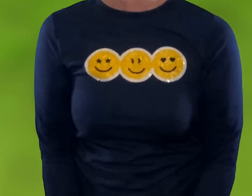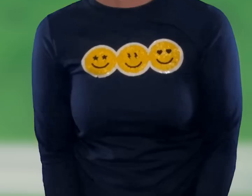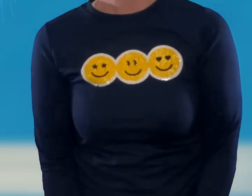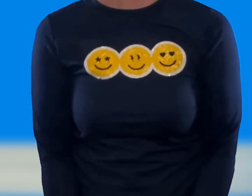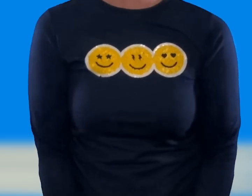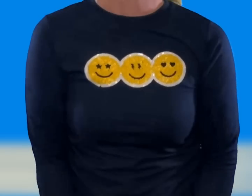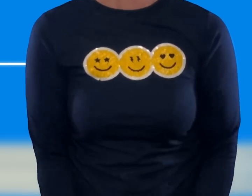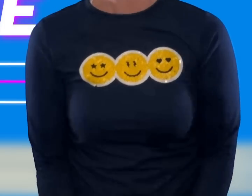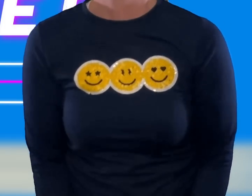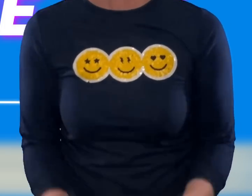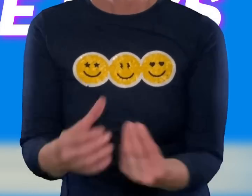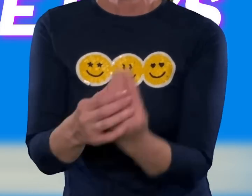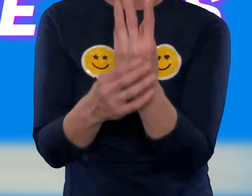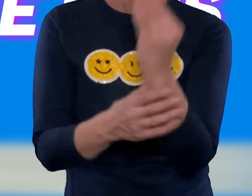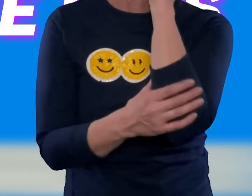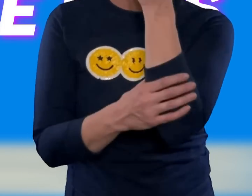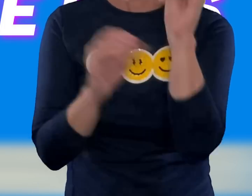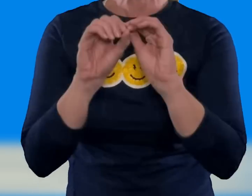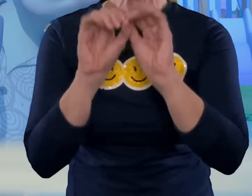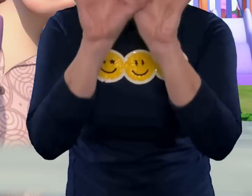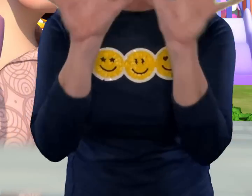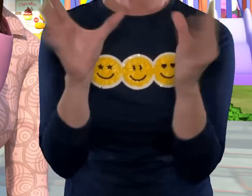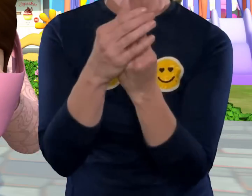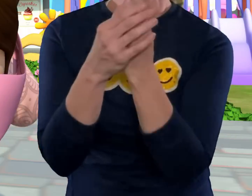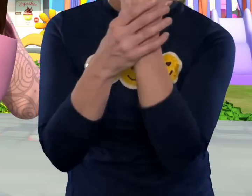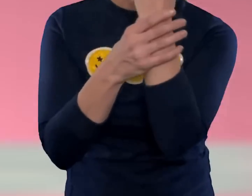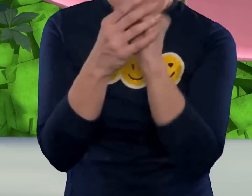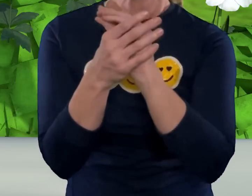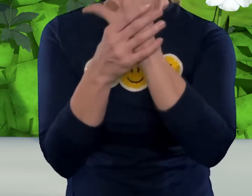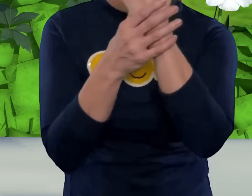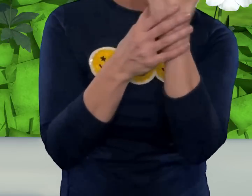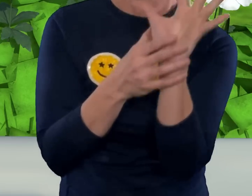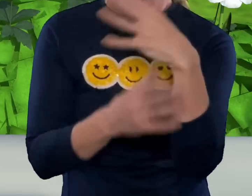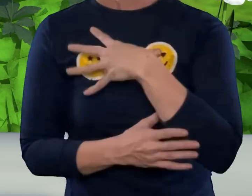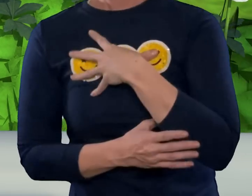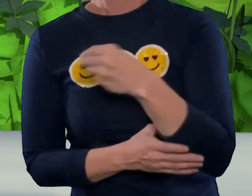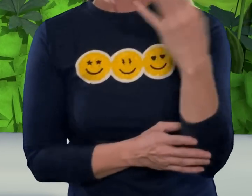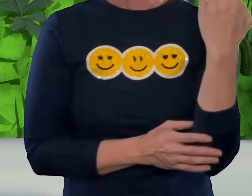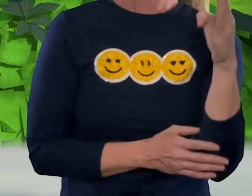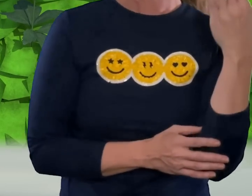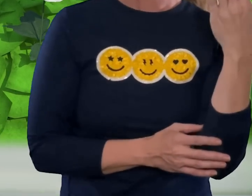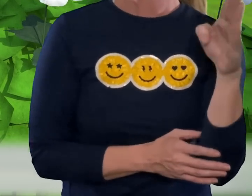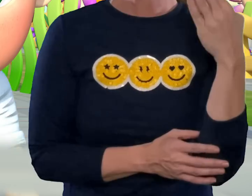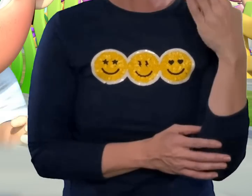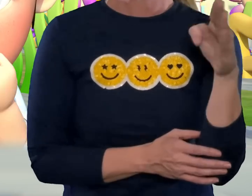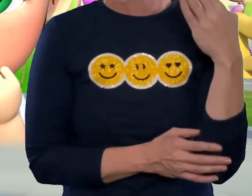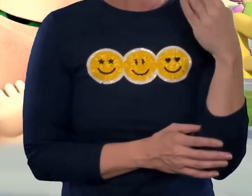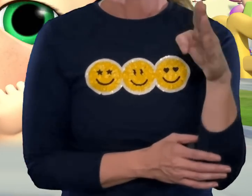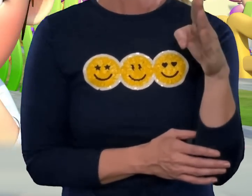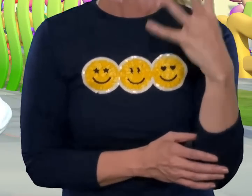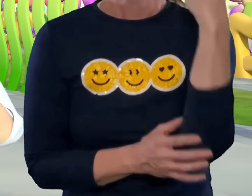too blooming flowers blooming flowers white and blue white and